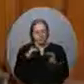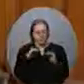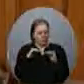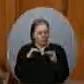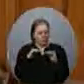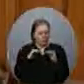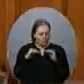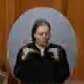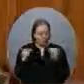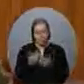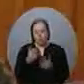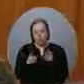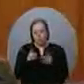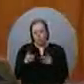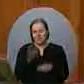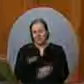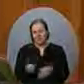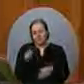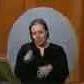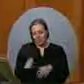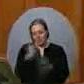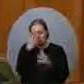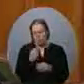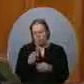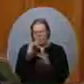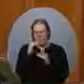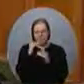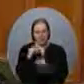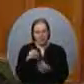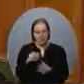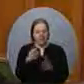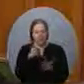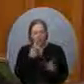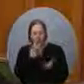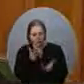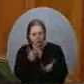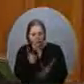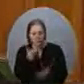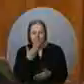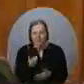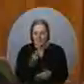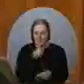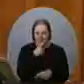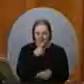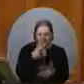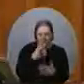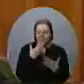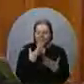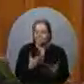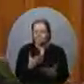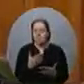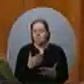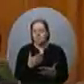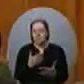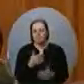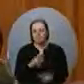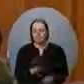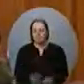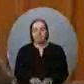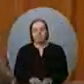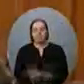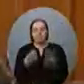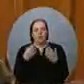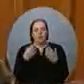places to sleep. We urge the Ban Council to be part of the solution. It's clear that significant investments in this community have not